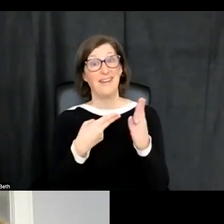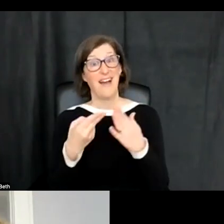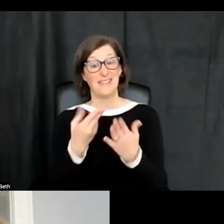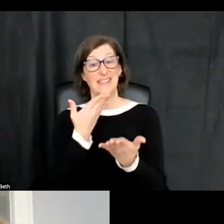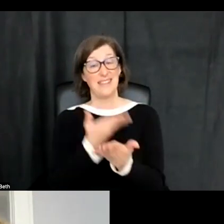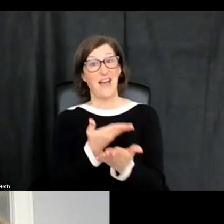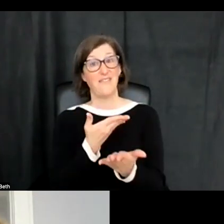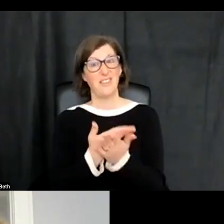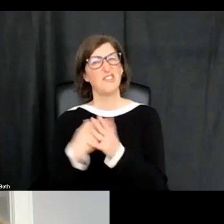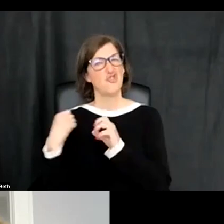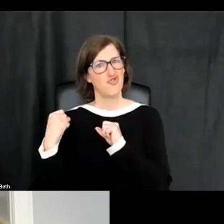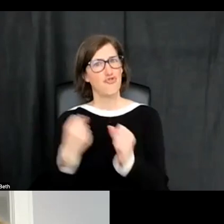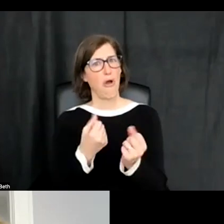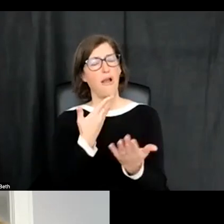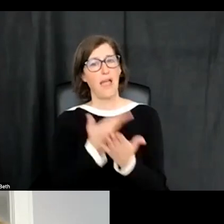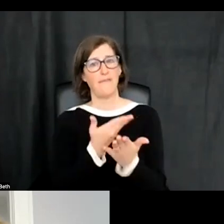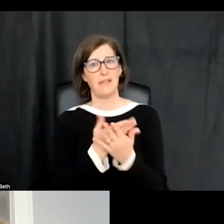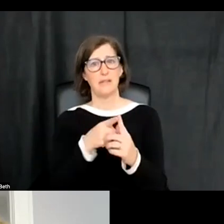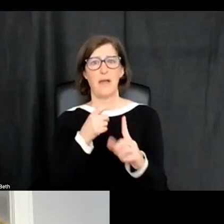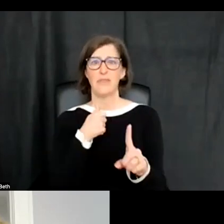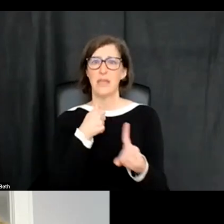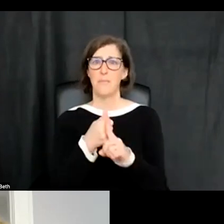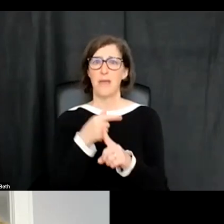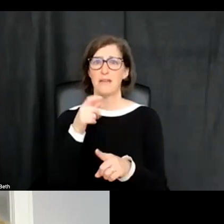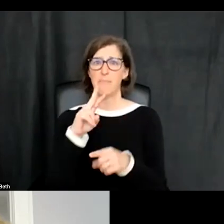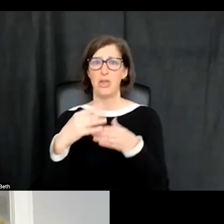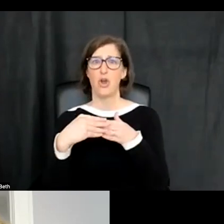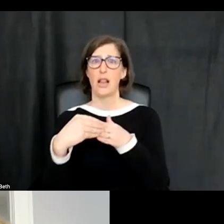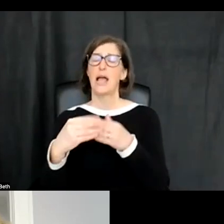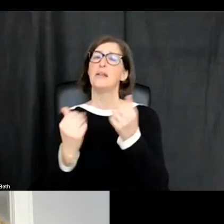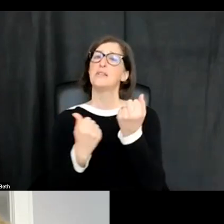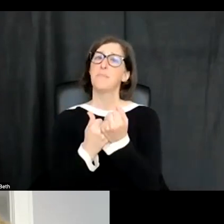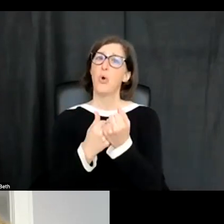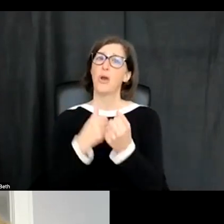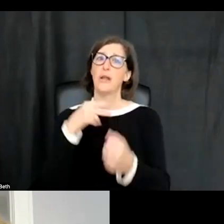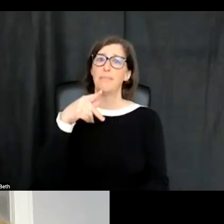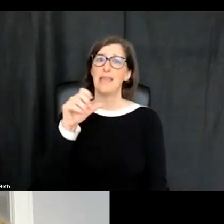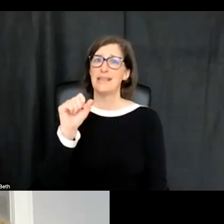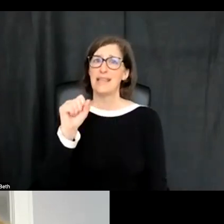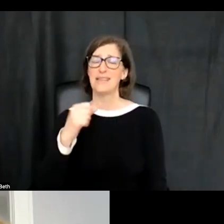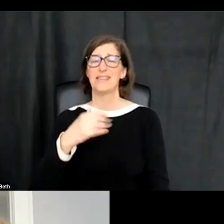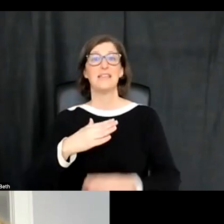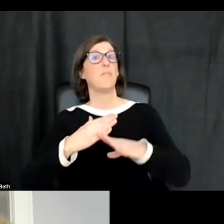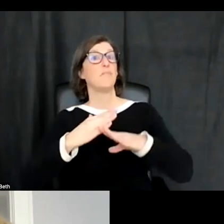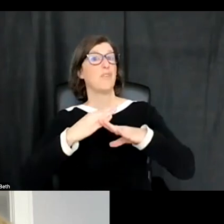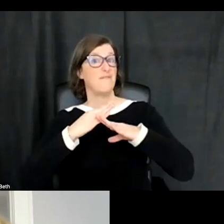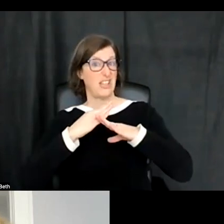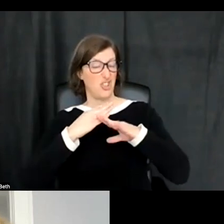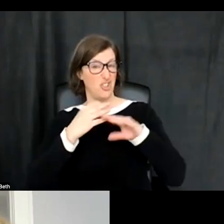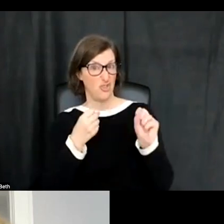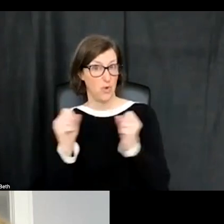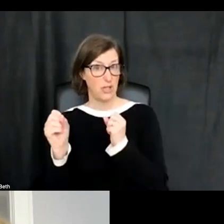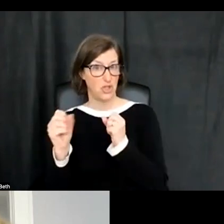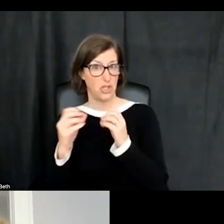quite strong evidence, about the impact of peer-led support around PSS as a prevention strategy to